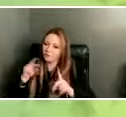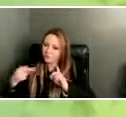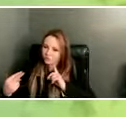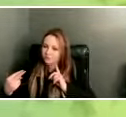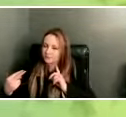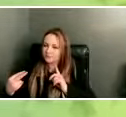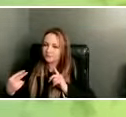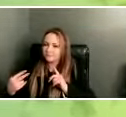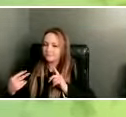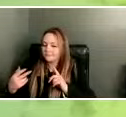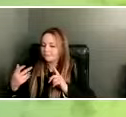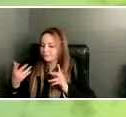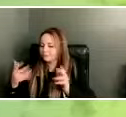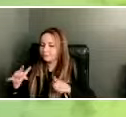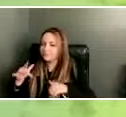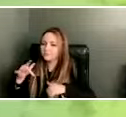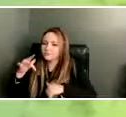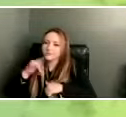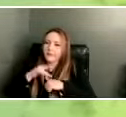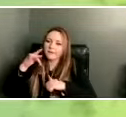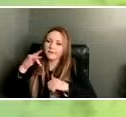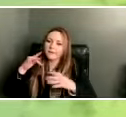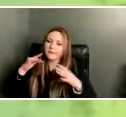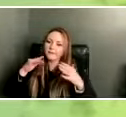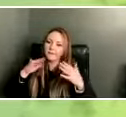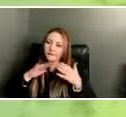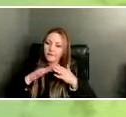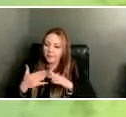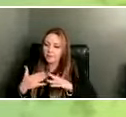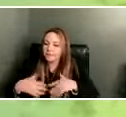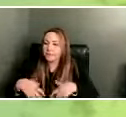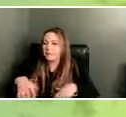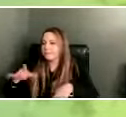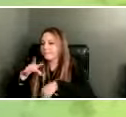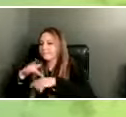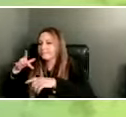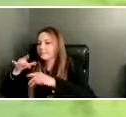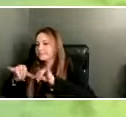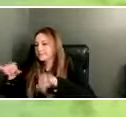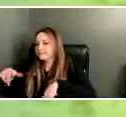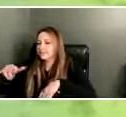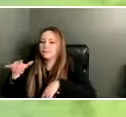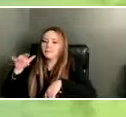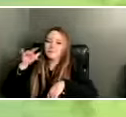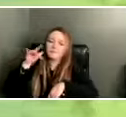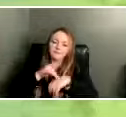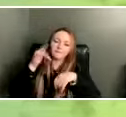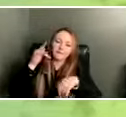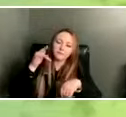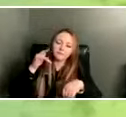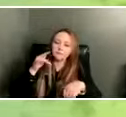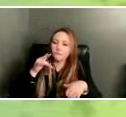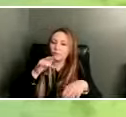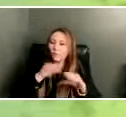who have touch on communities, who have touch on systems, who have touch on